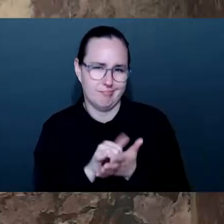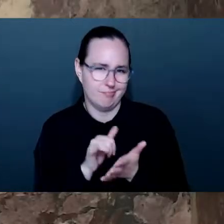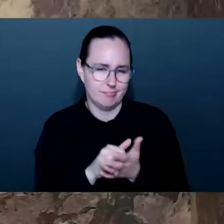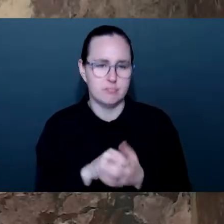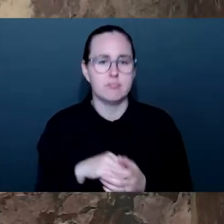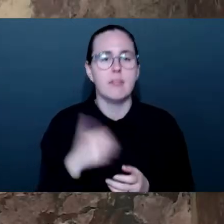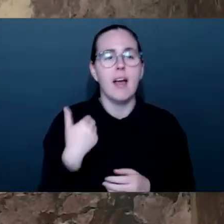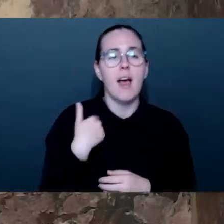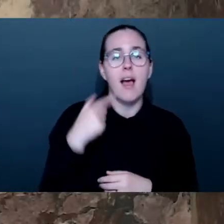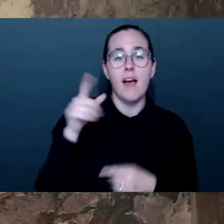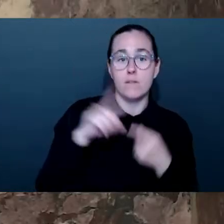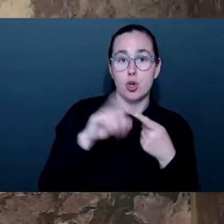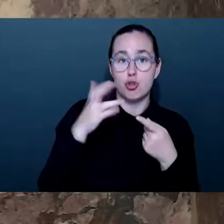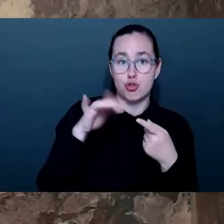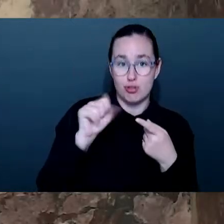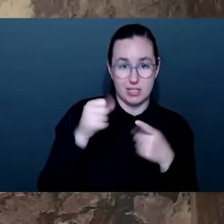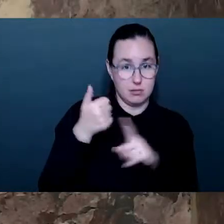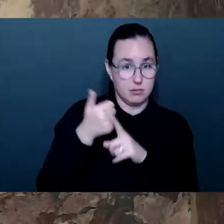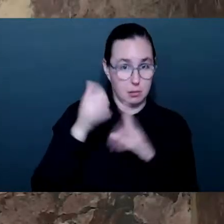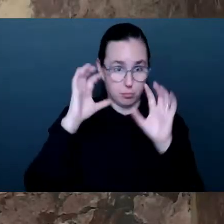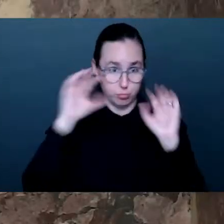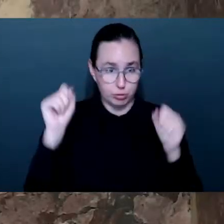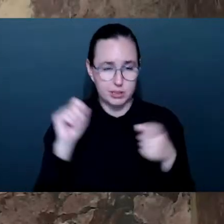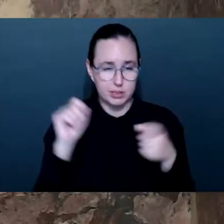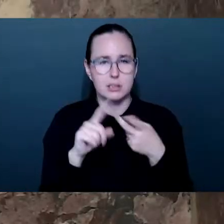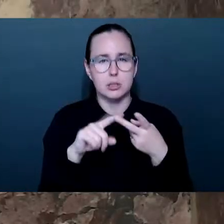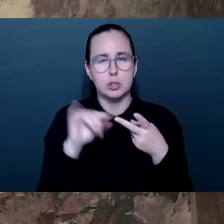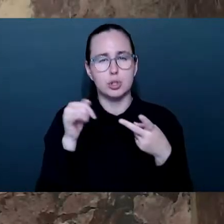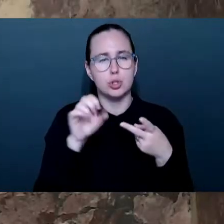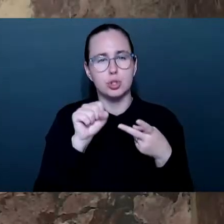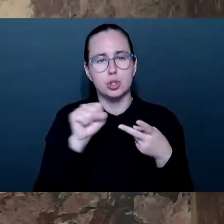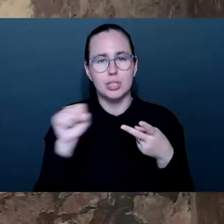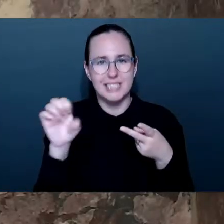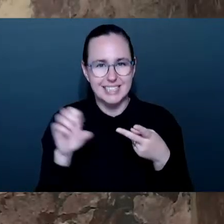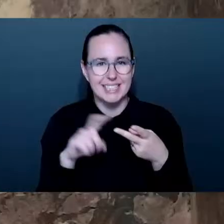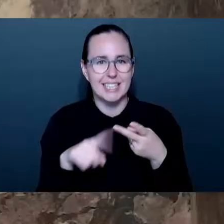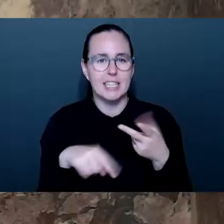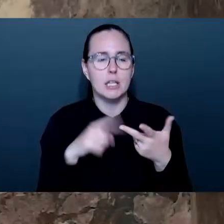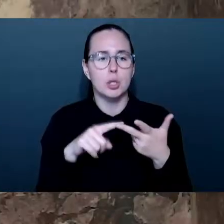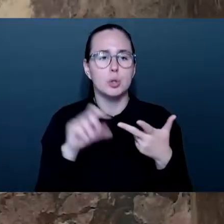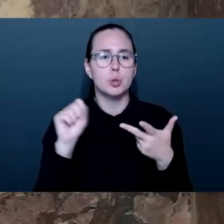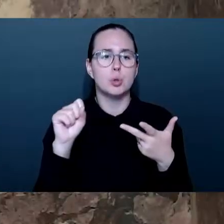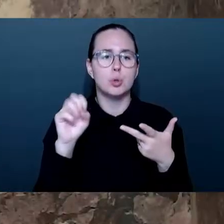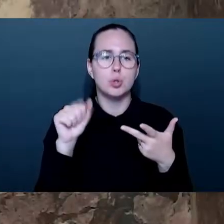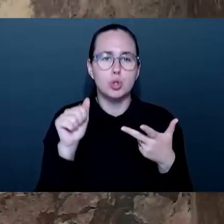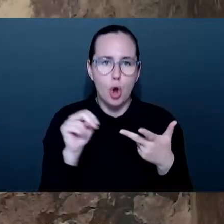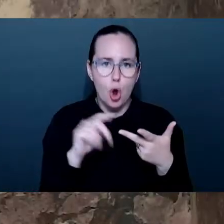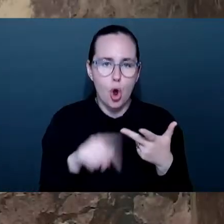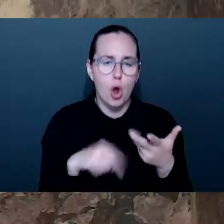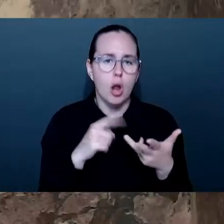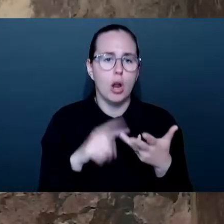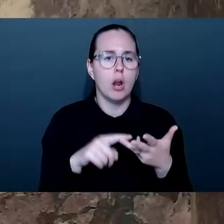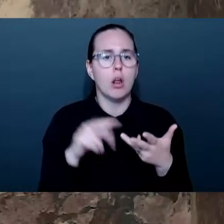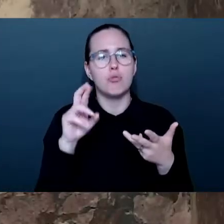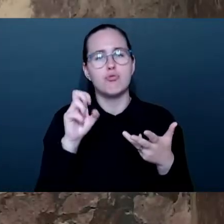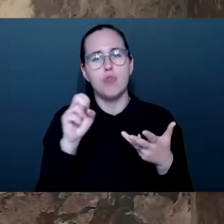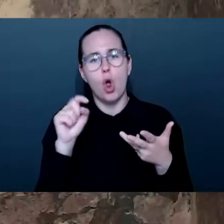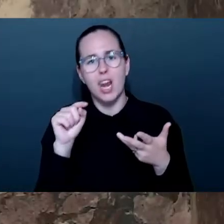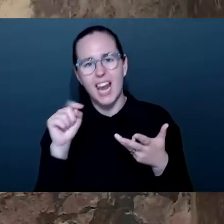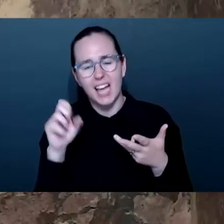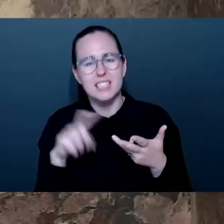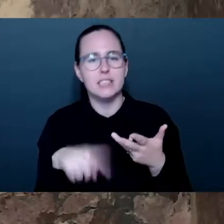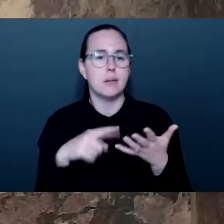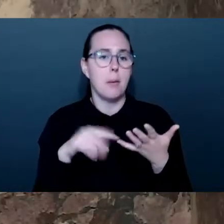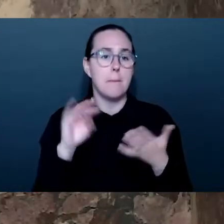Sly, Ronette Paul, Mike Jensen, Michelle Benducci, Carlo Scarpelletti, Ron Neller, Andrew Brown, Mark